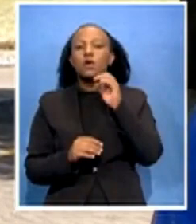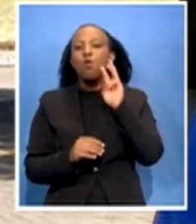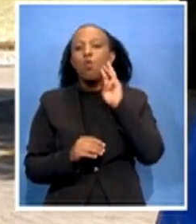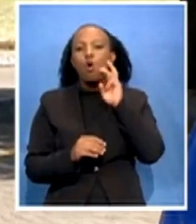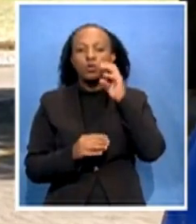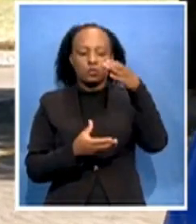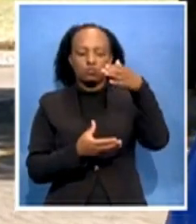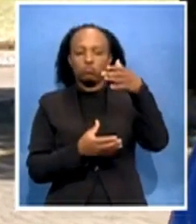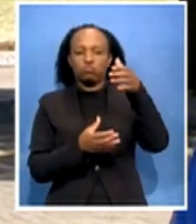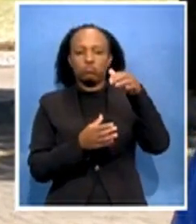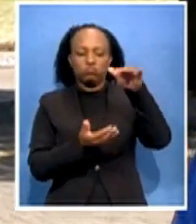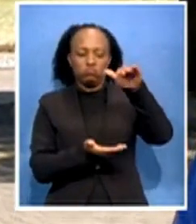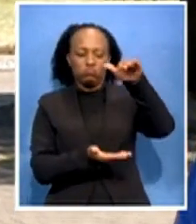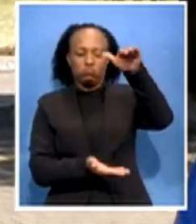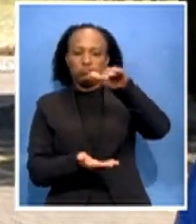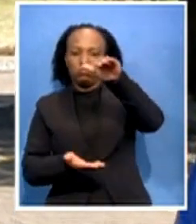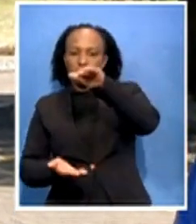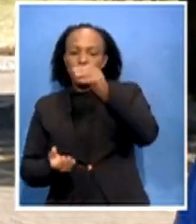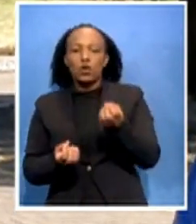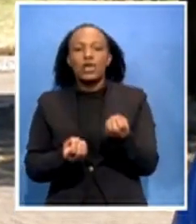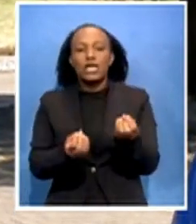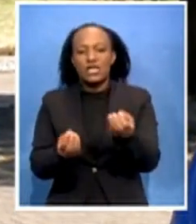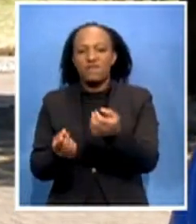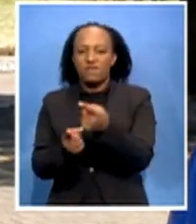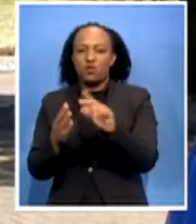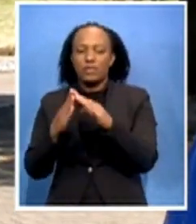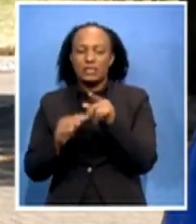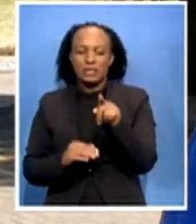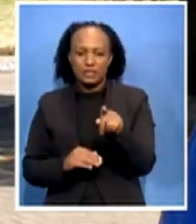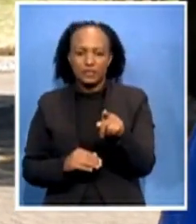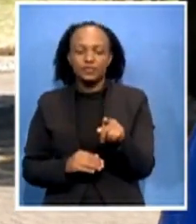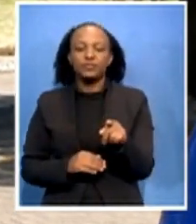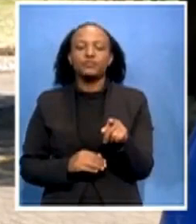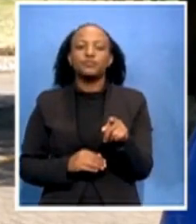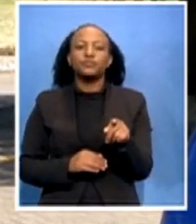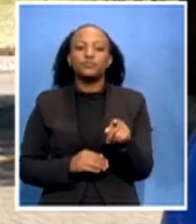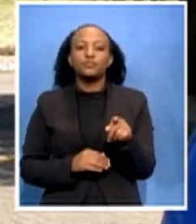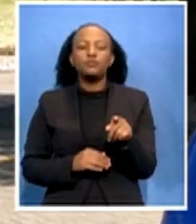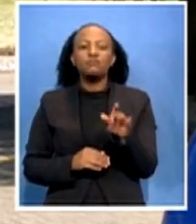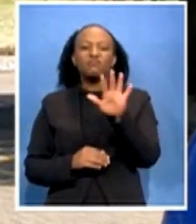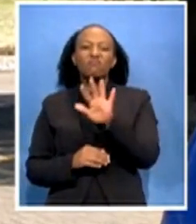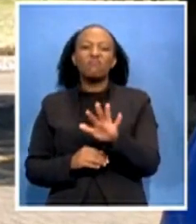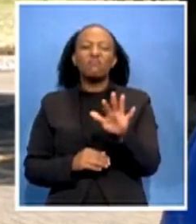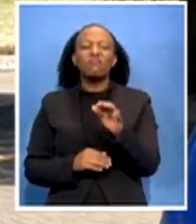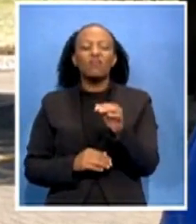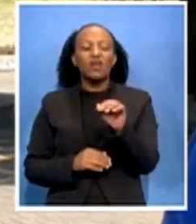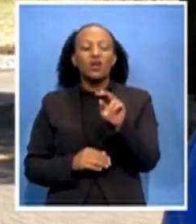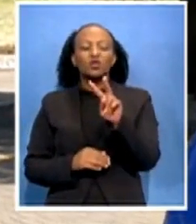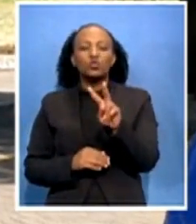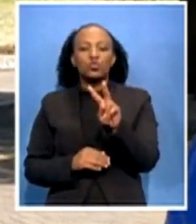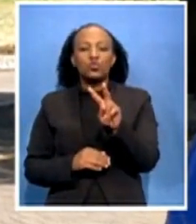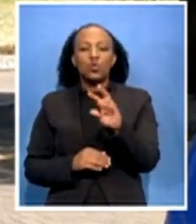Maluti A-Phofung, and the fact that about 220 million rand will be spent as